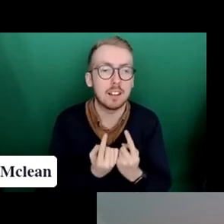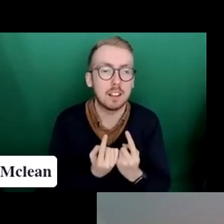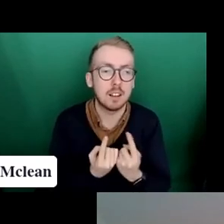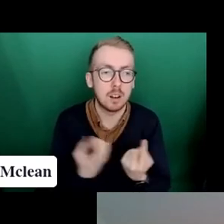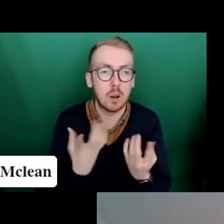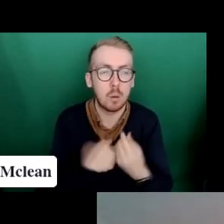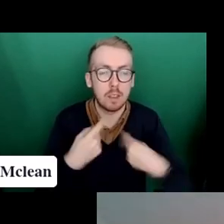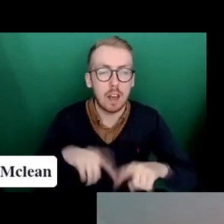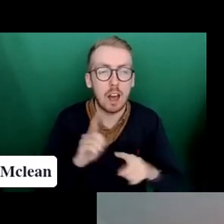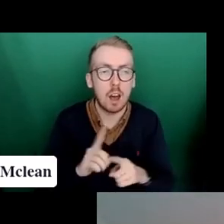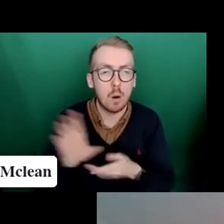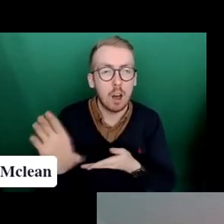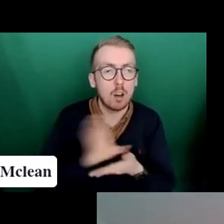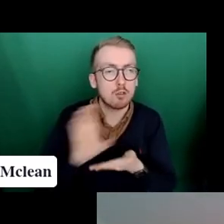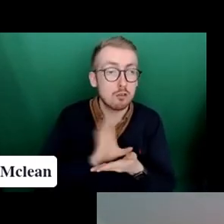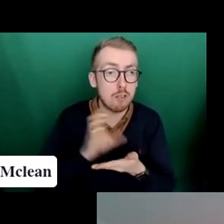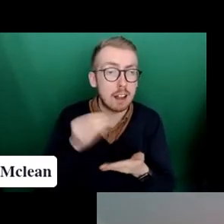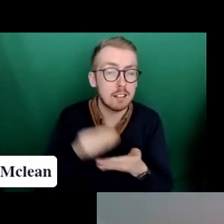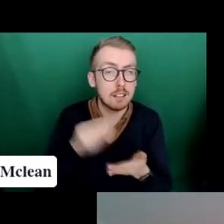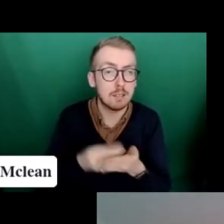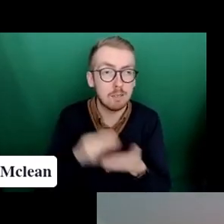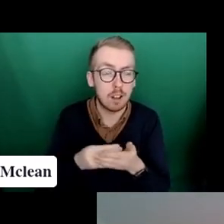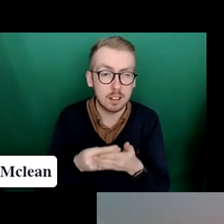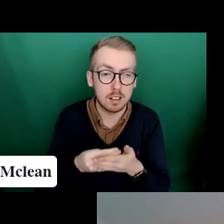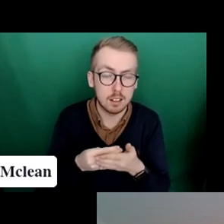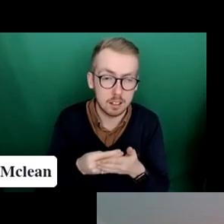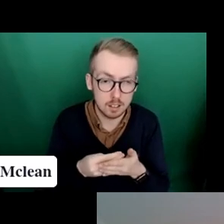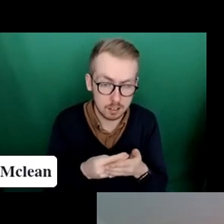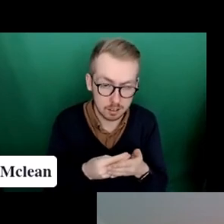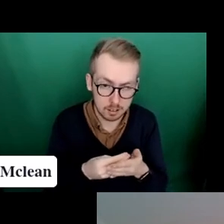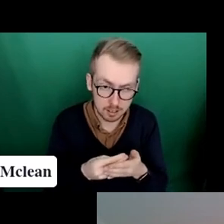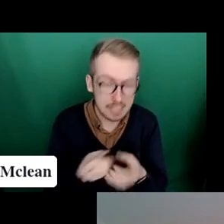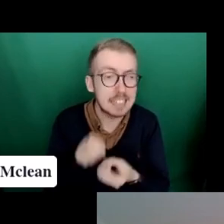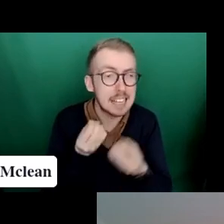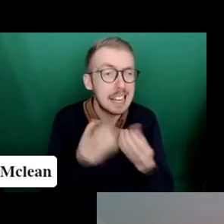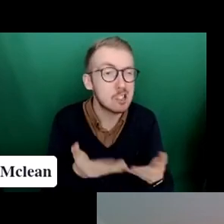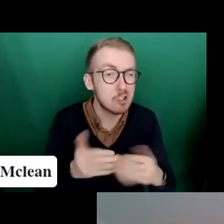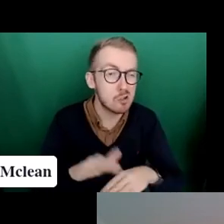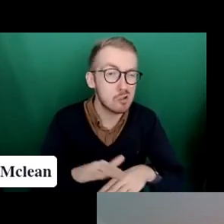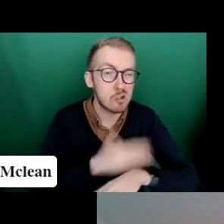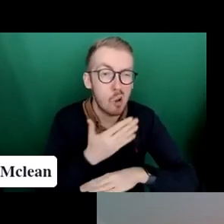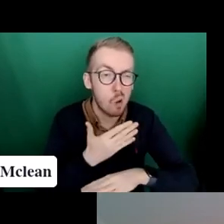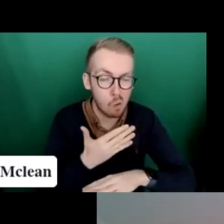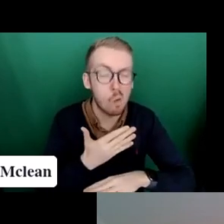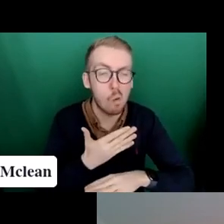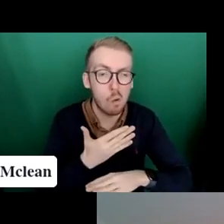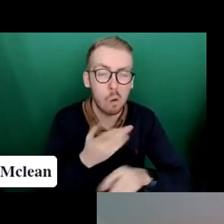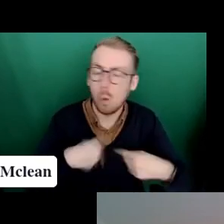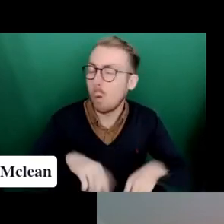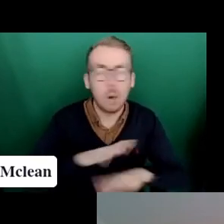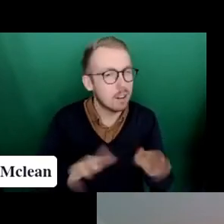with our grants funding that actually was something that was really important, you know, just introducing it slowly, but being like, well, actually, we're not going to